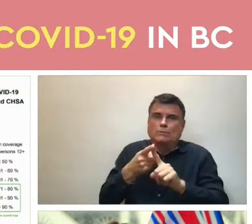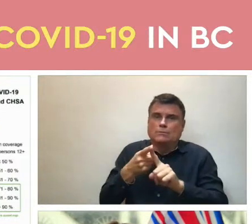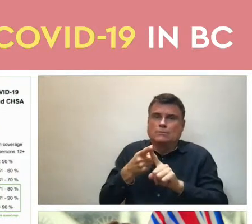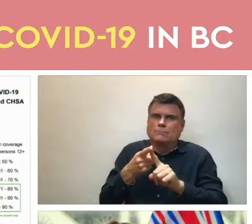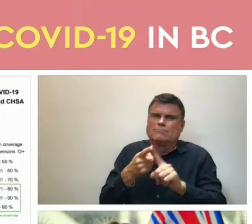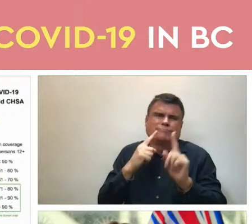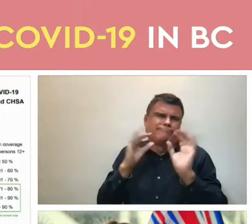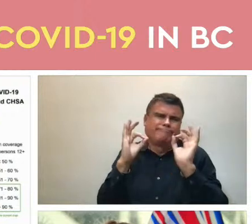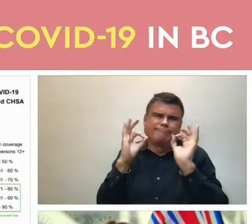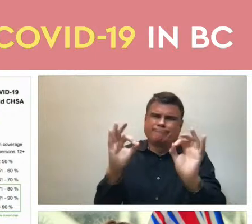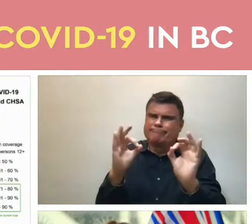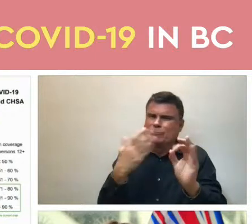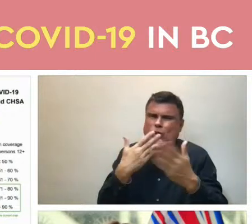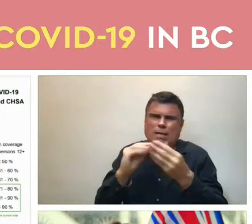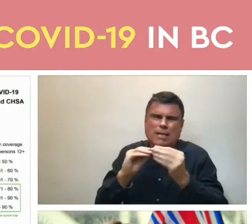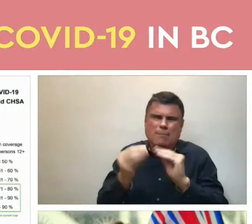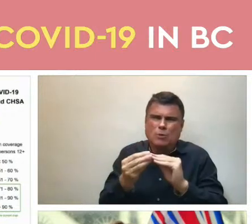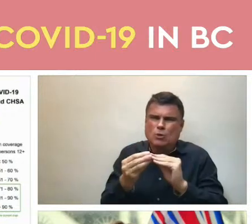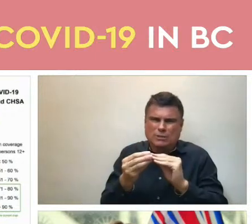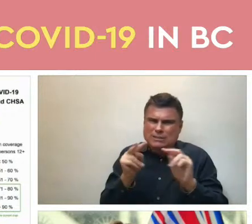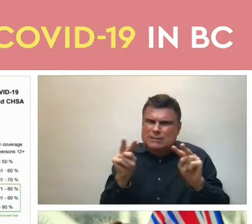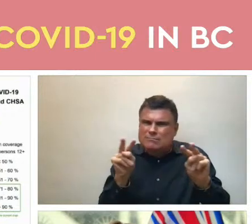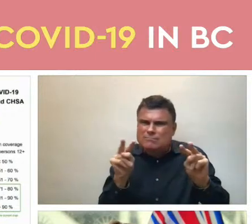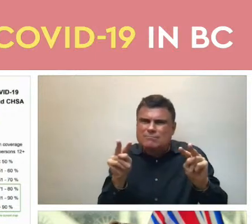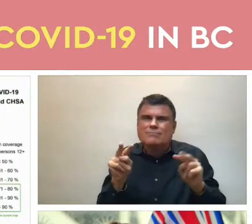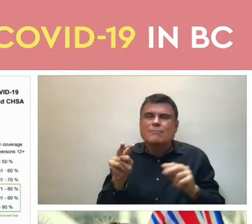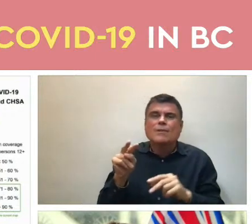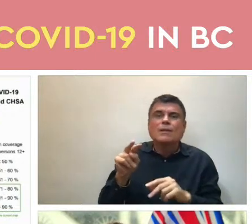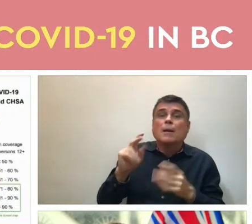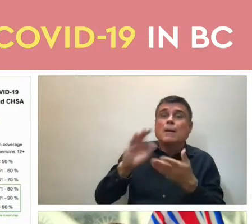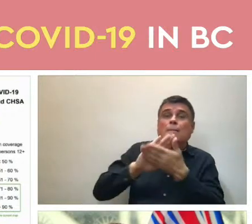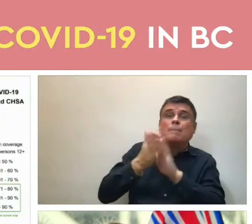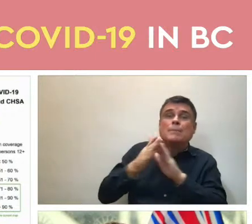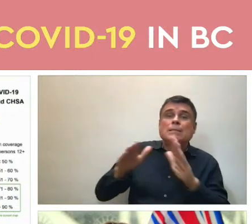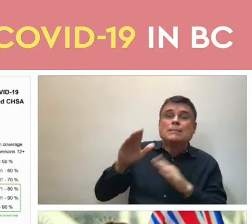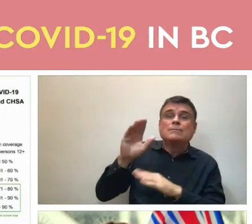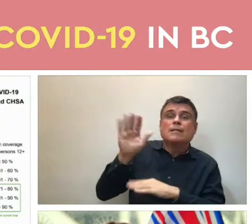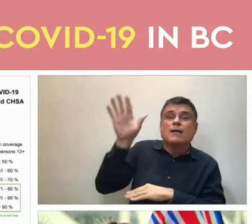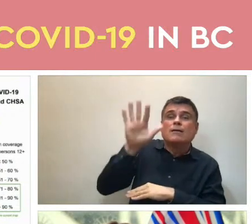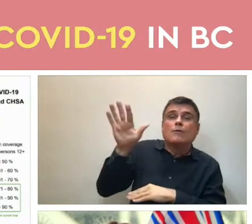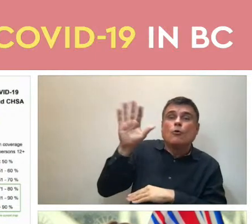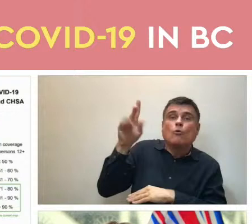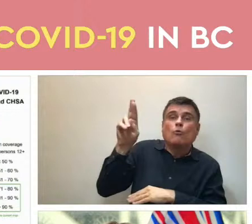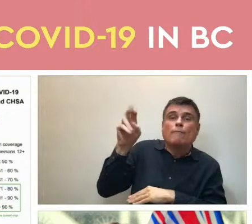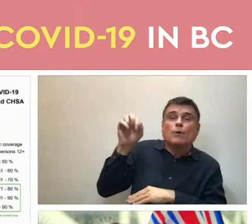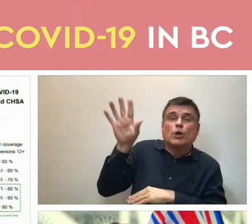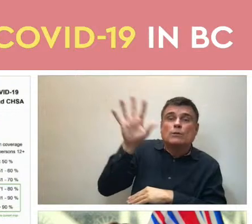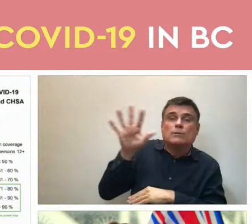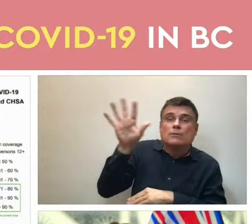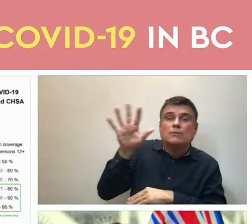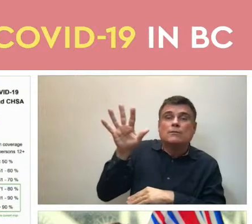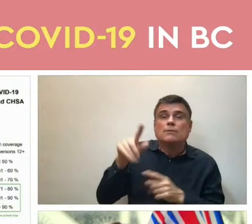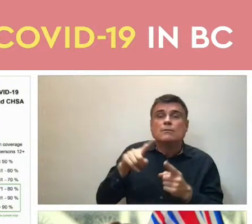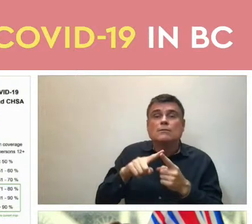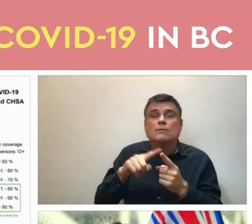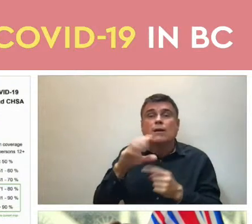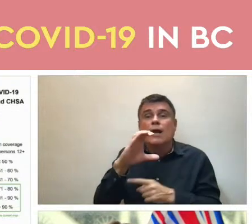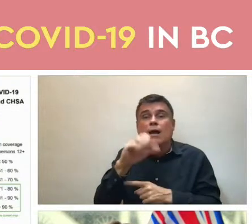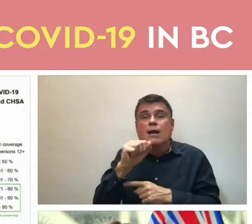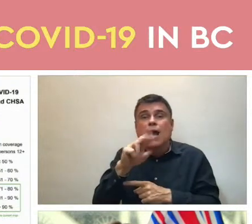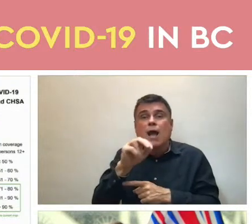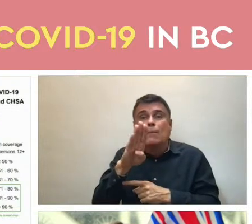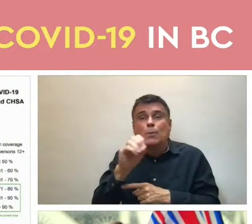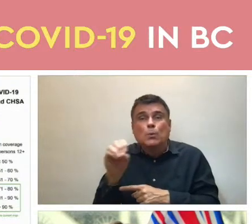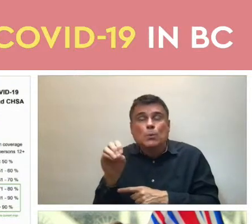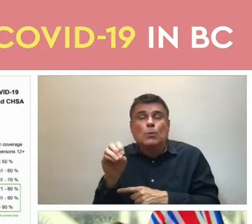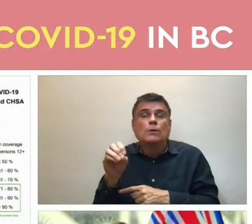is in places in the Peace River, in Fort Nelson, in the Caribbean-Chilcotin areas, in Quesnel. Important gains that we have